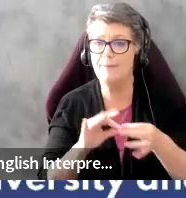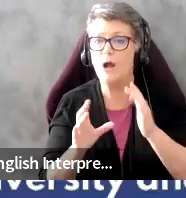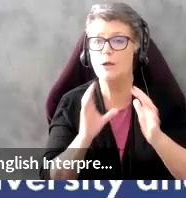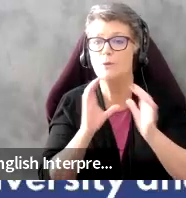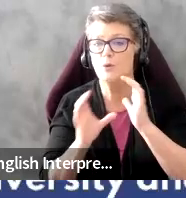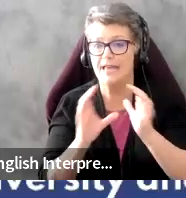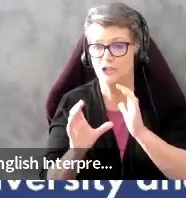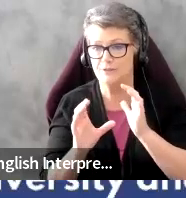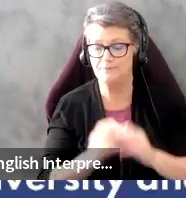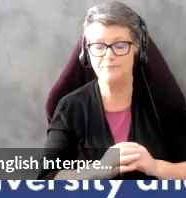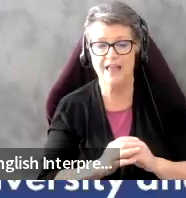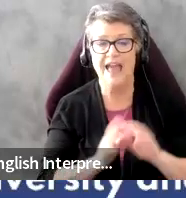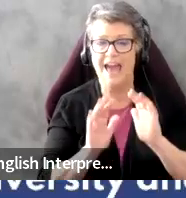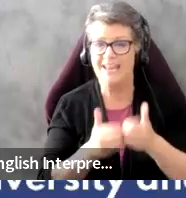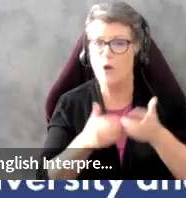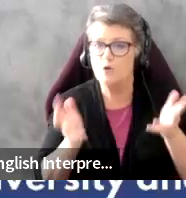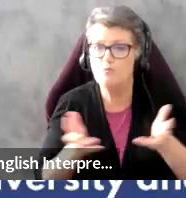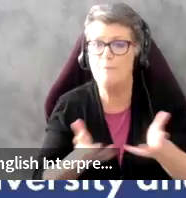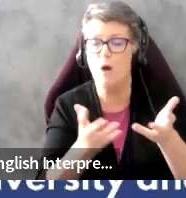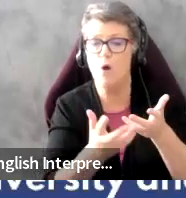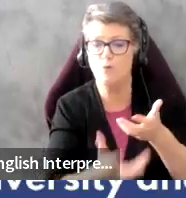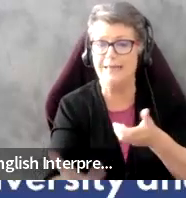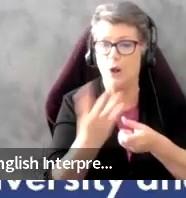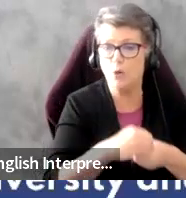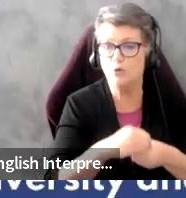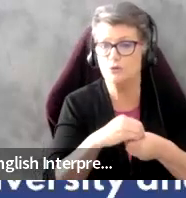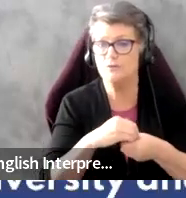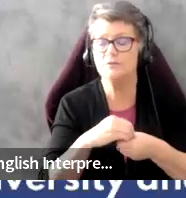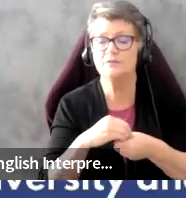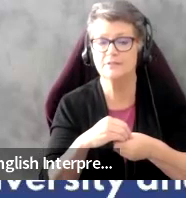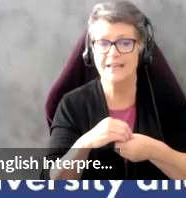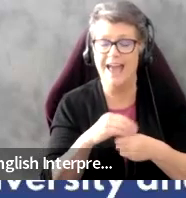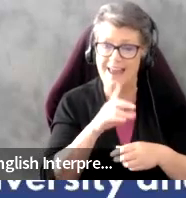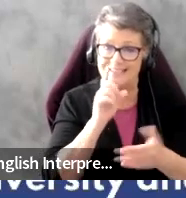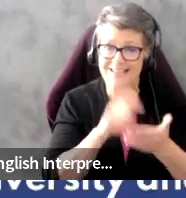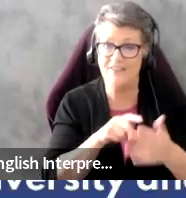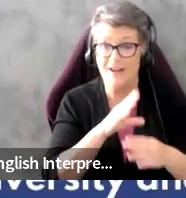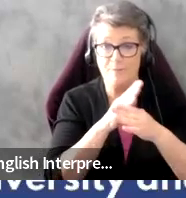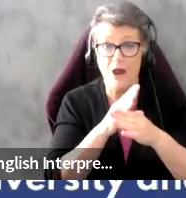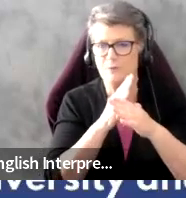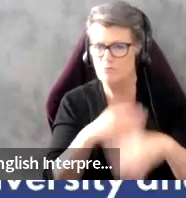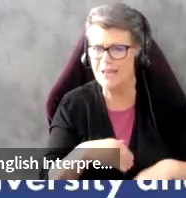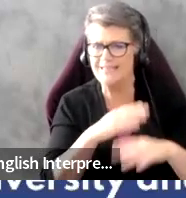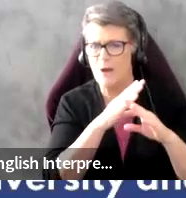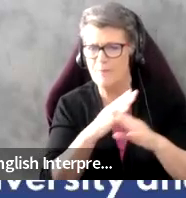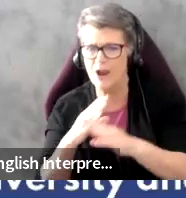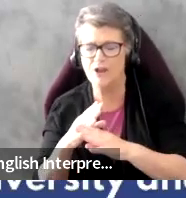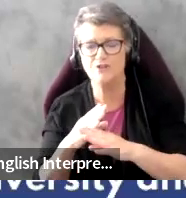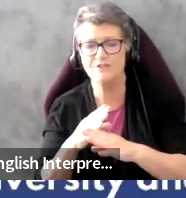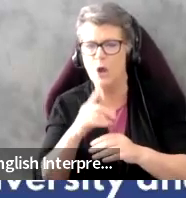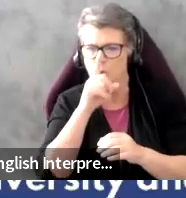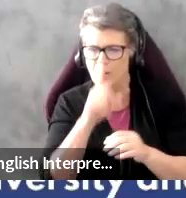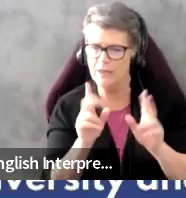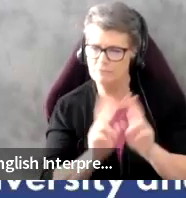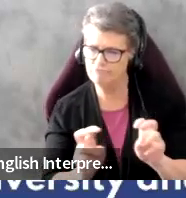communication and how to promote inclusivity and identifying barriers, breaking barriers, taking stock of